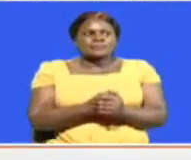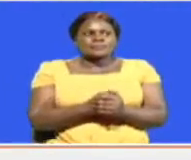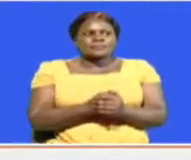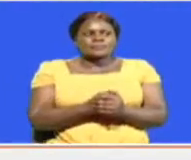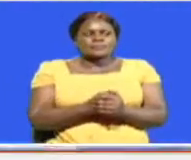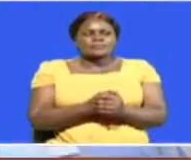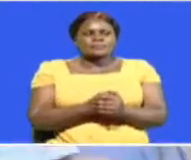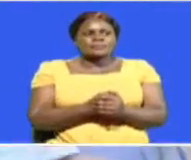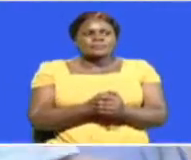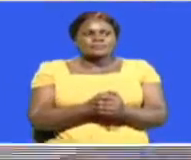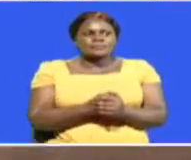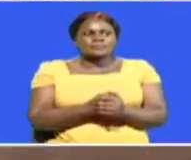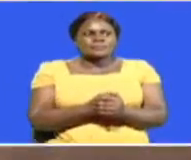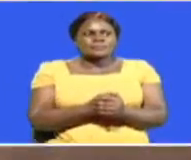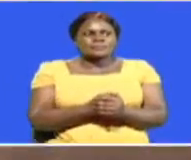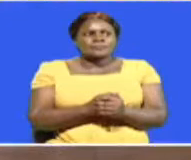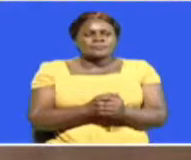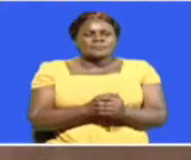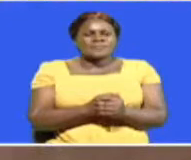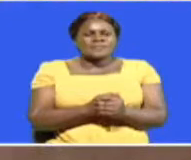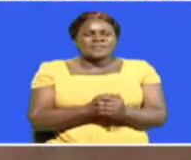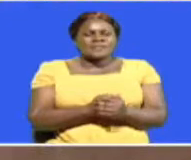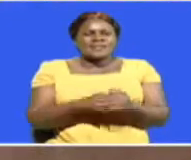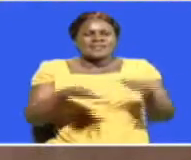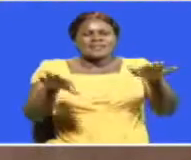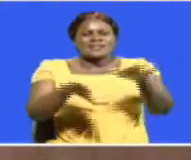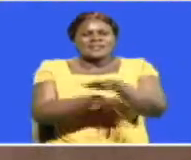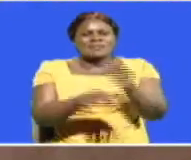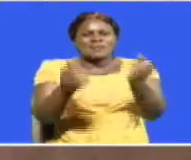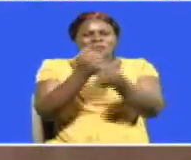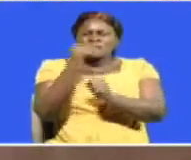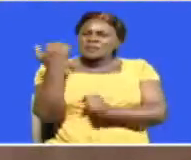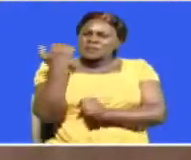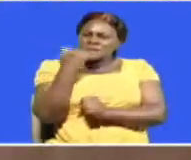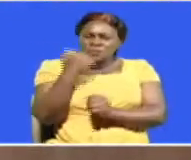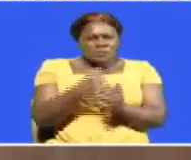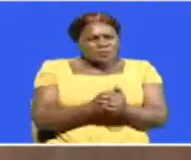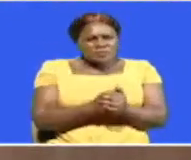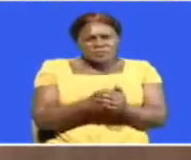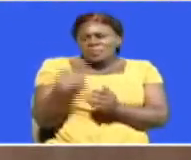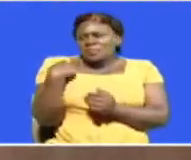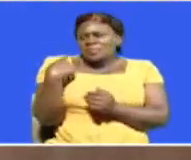County. Now, Deputy President Rigathi Gachagua's recent push to unite